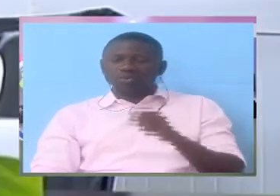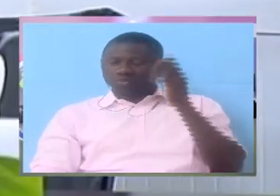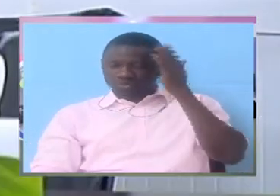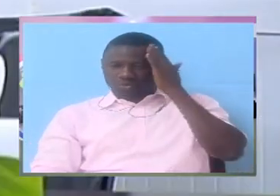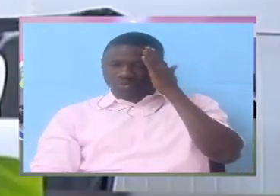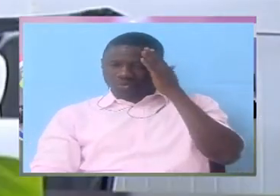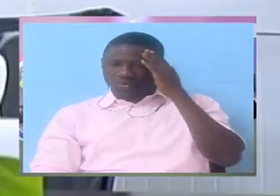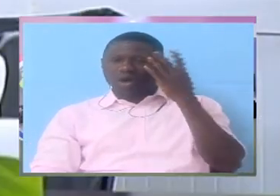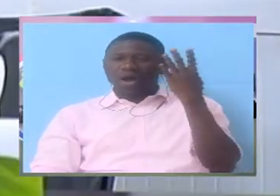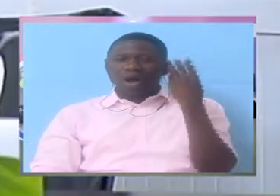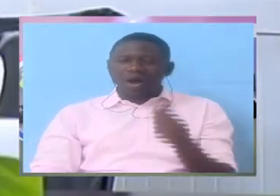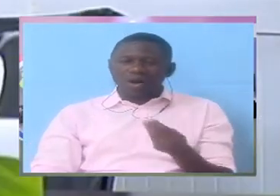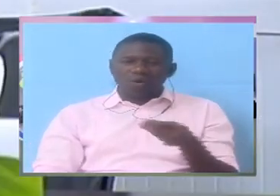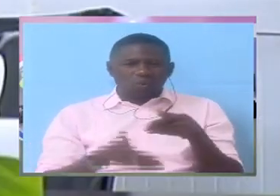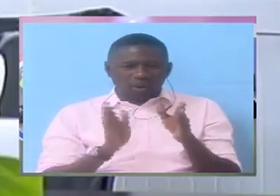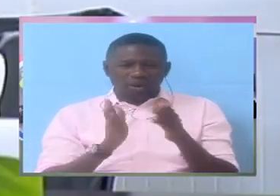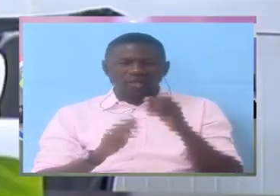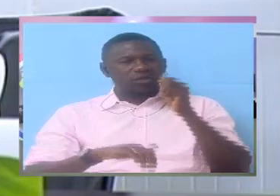officers.